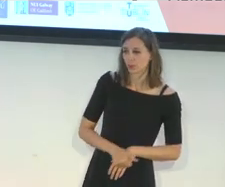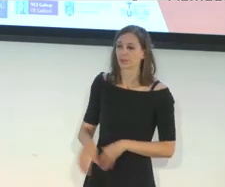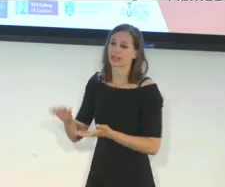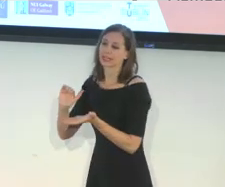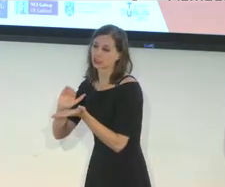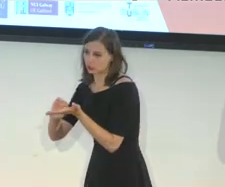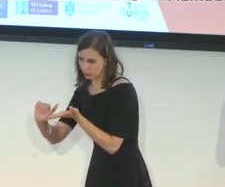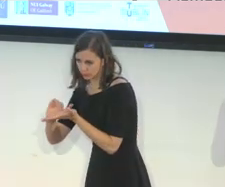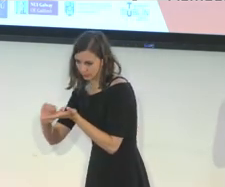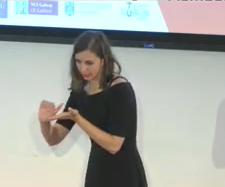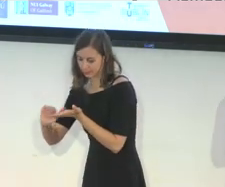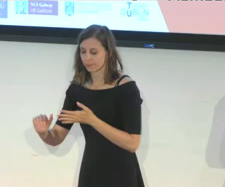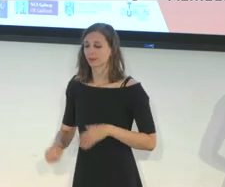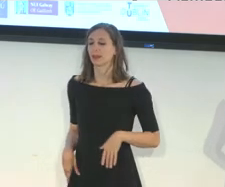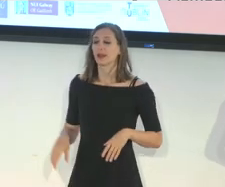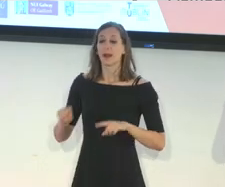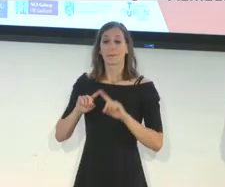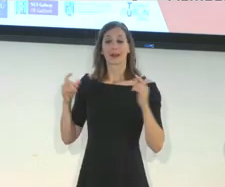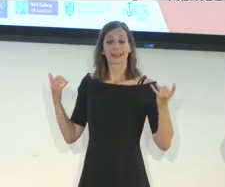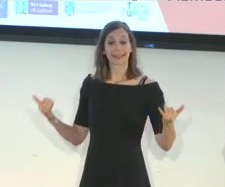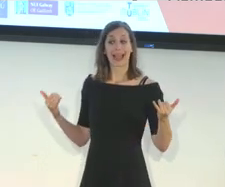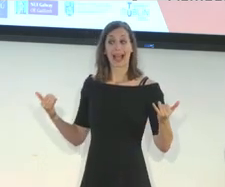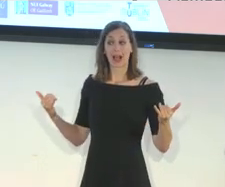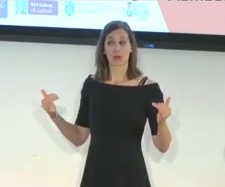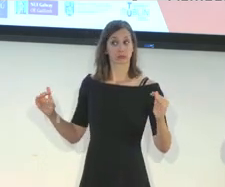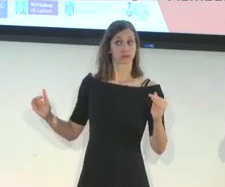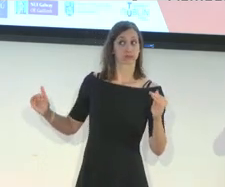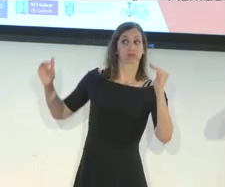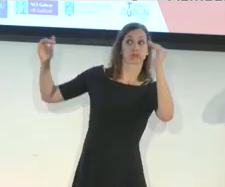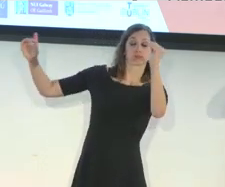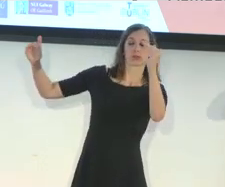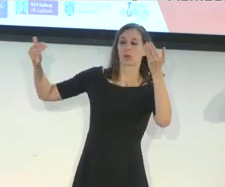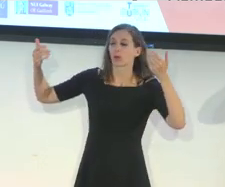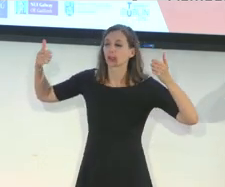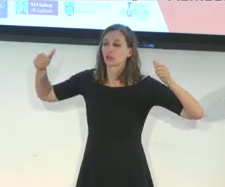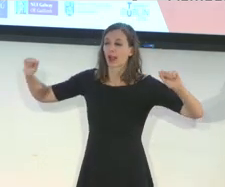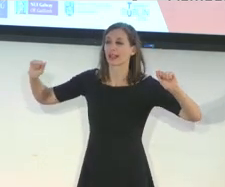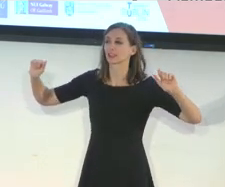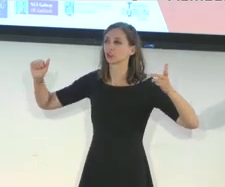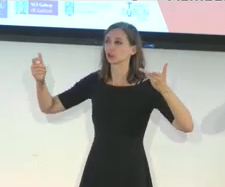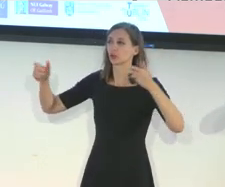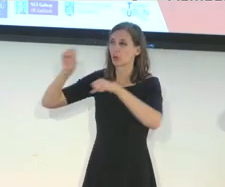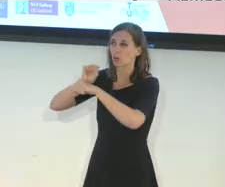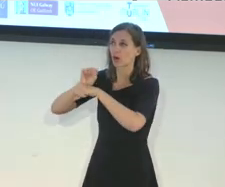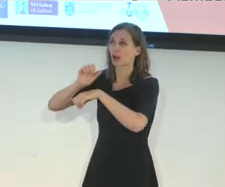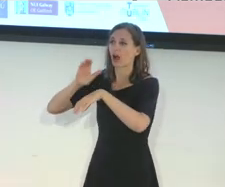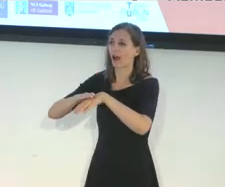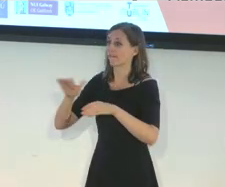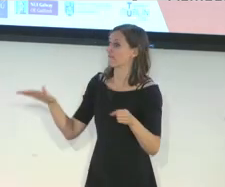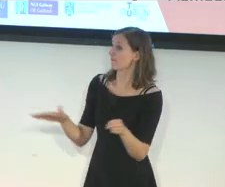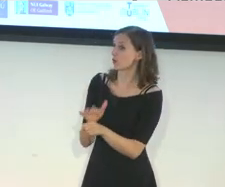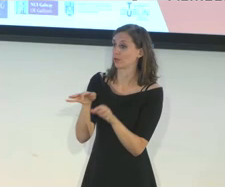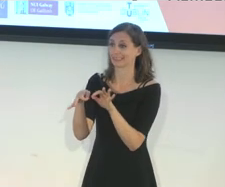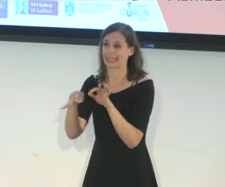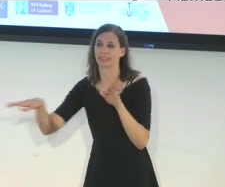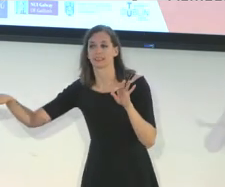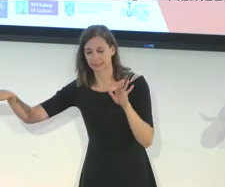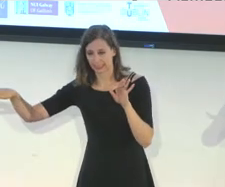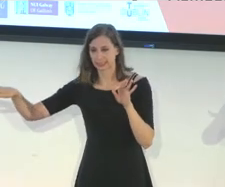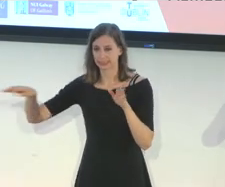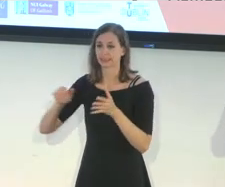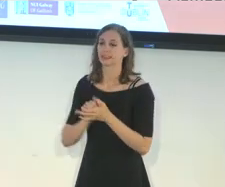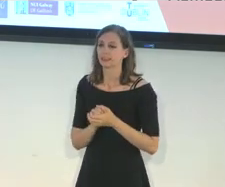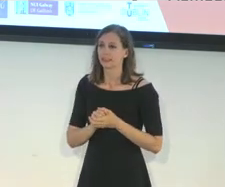And now we're in a situation where we're trying to work on recognition of full sentences in controlled and